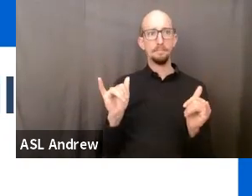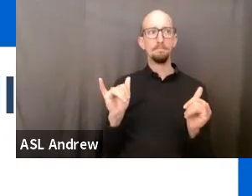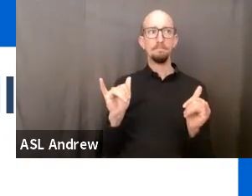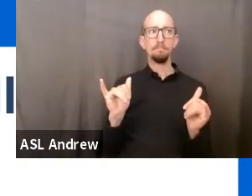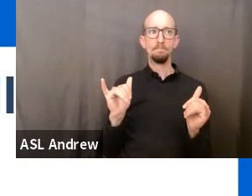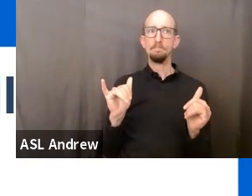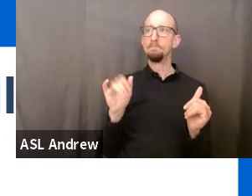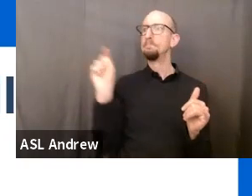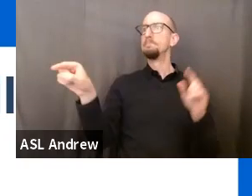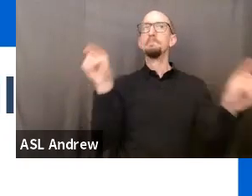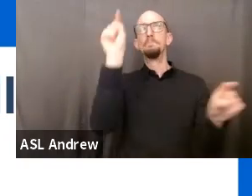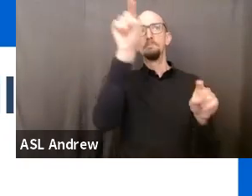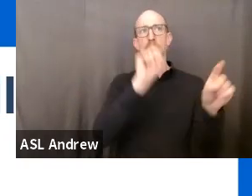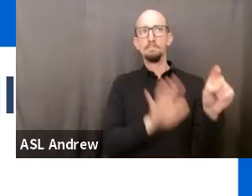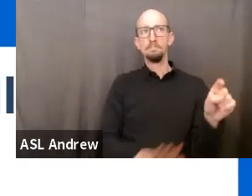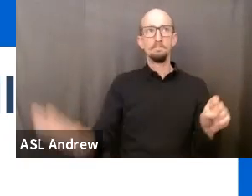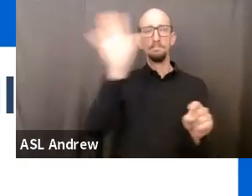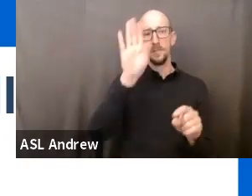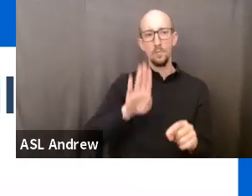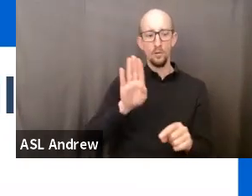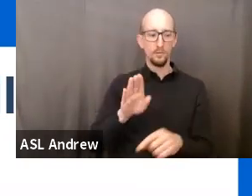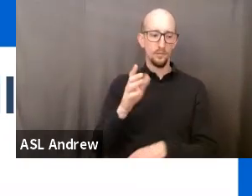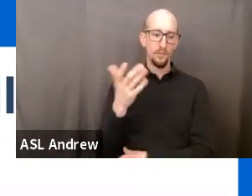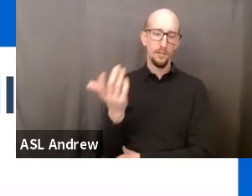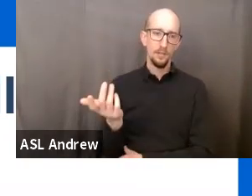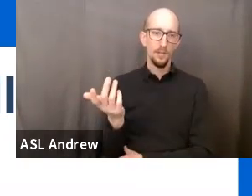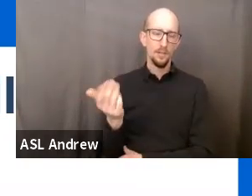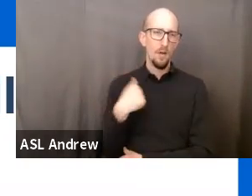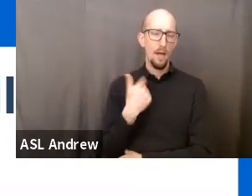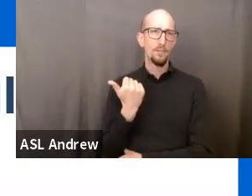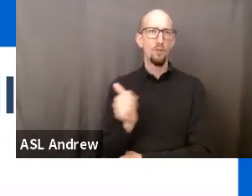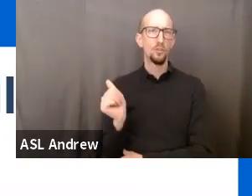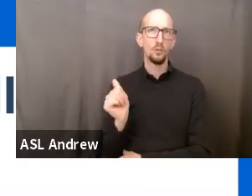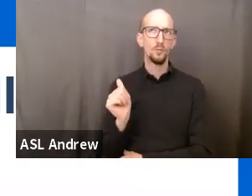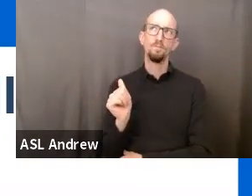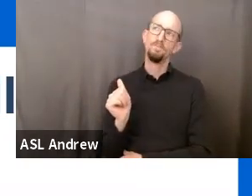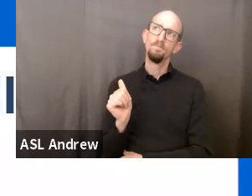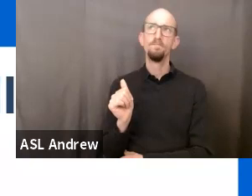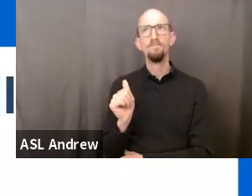scattered throughout. So I'm just like trying to